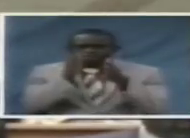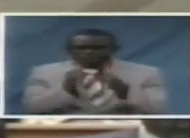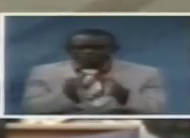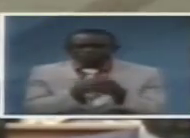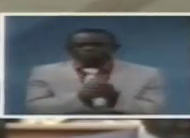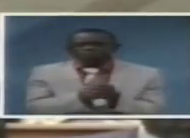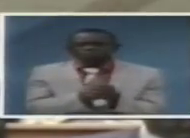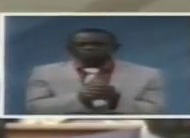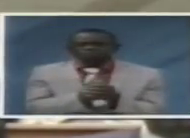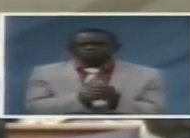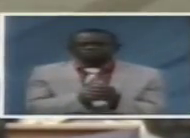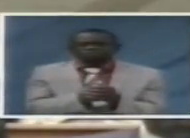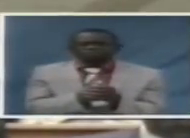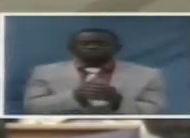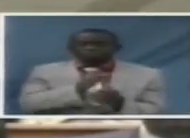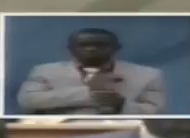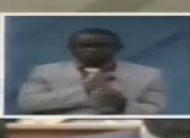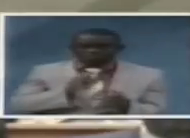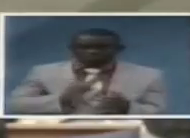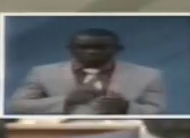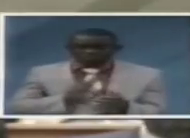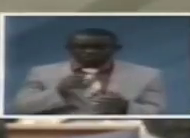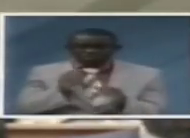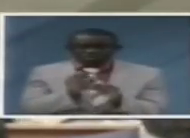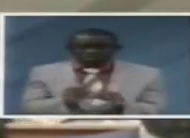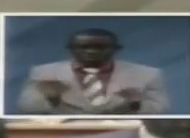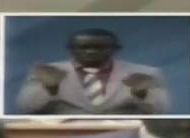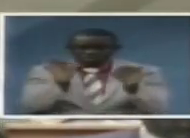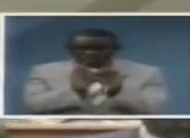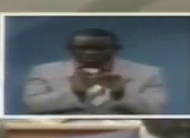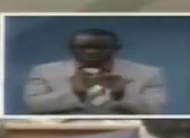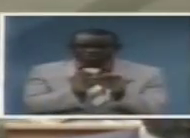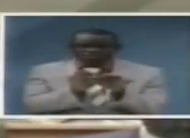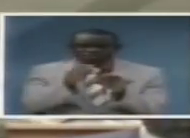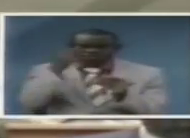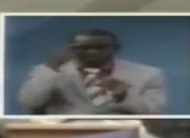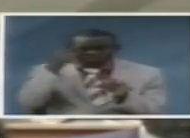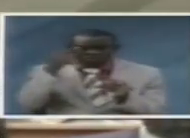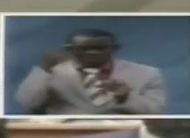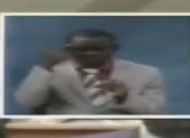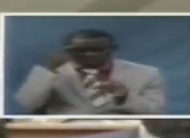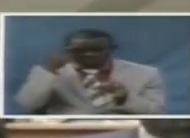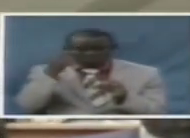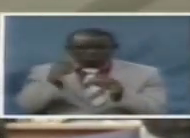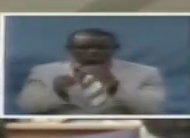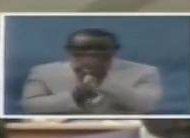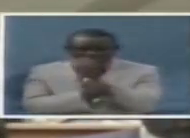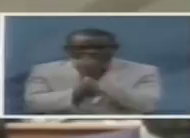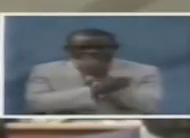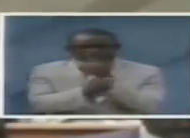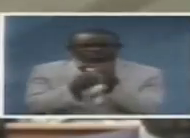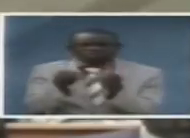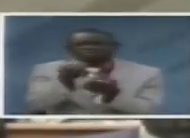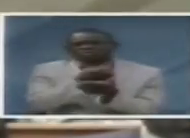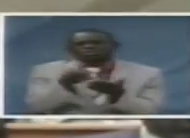industrialization is key to the promotion of value addition and the attainment of government's economic diversification